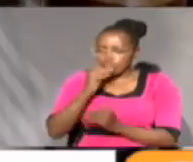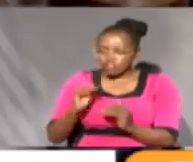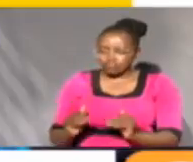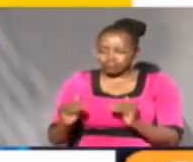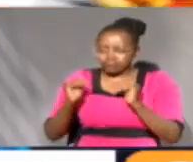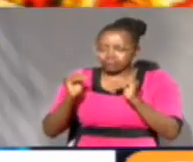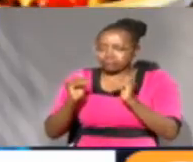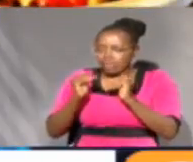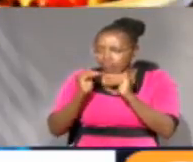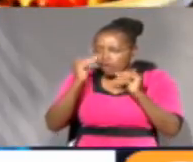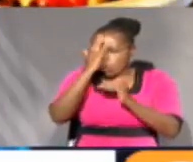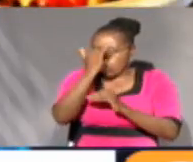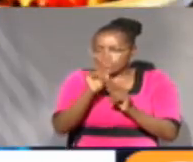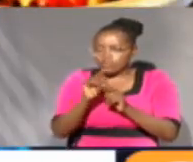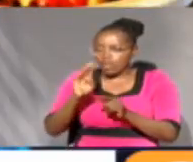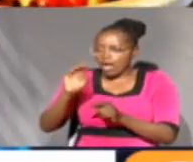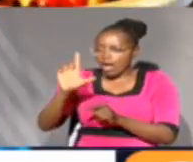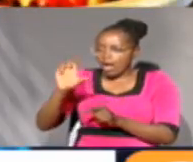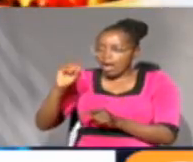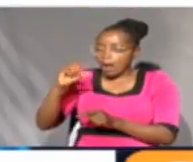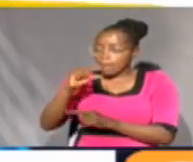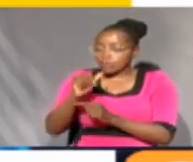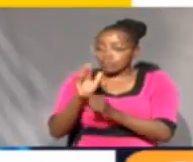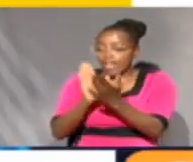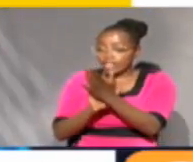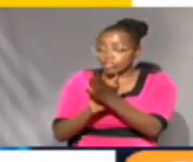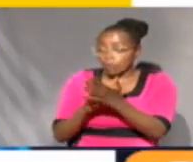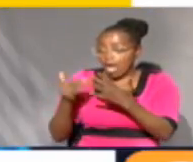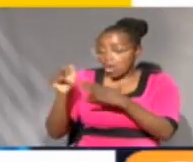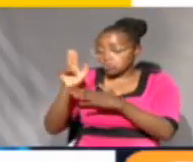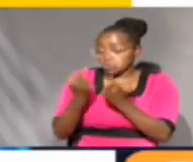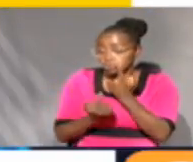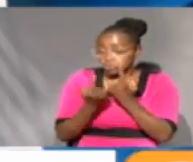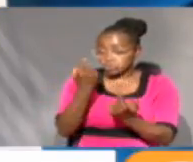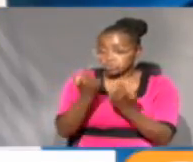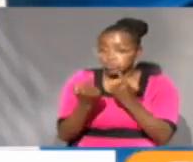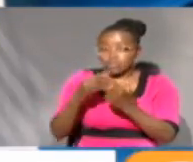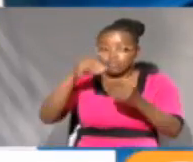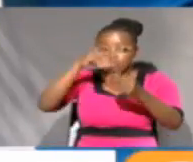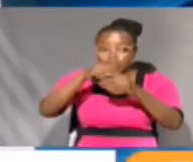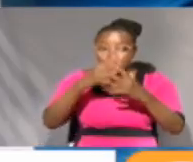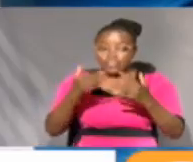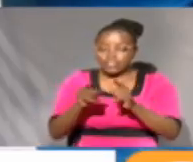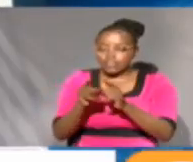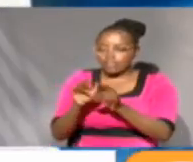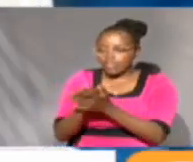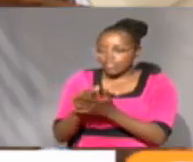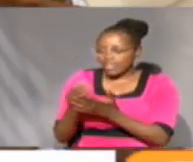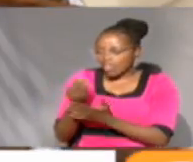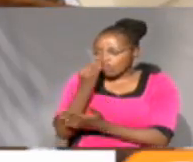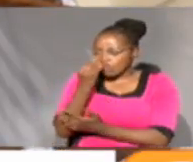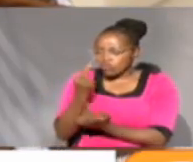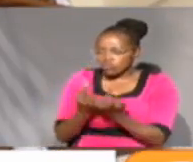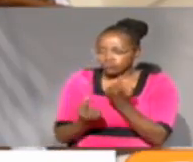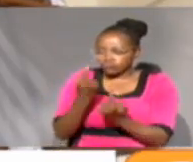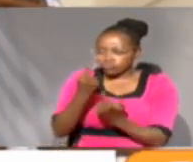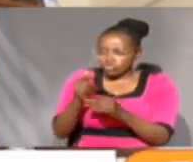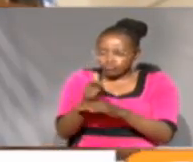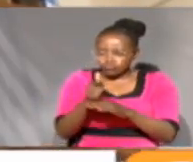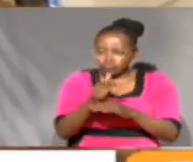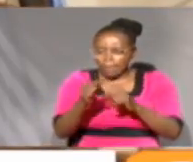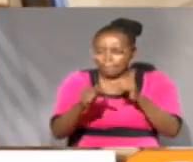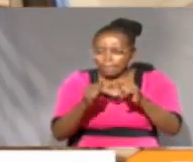level and has a blog where he gives tips and recommends recipes. He has invested in equipment to chronicle the meal preparation, but is